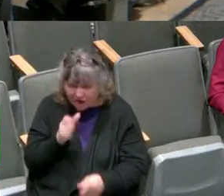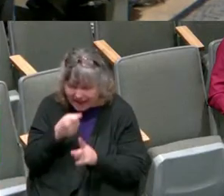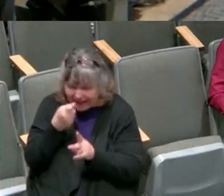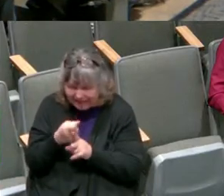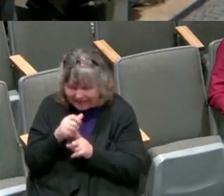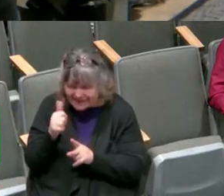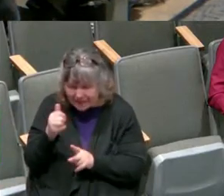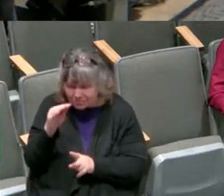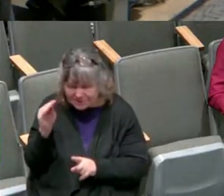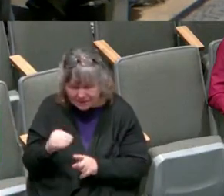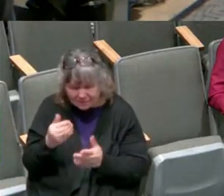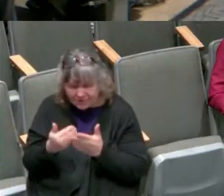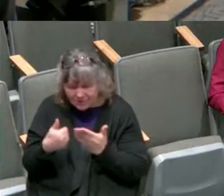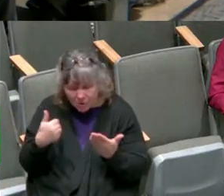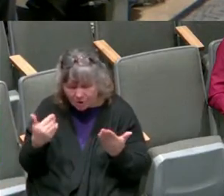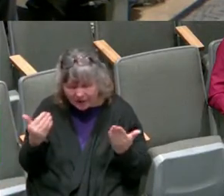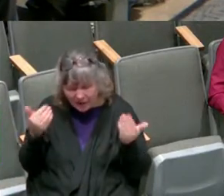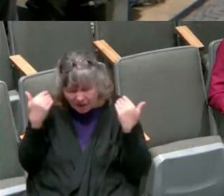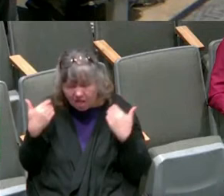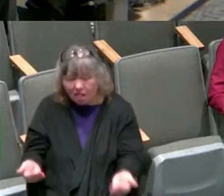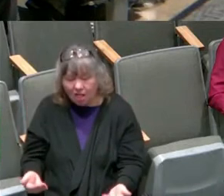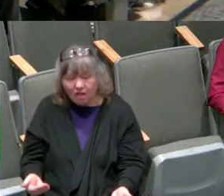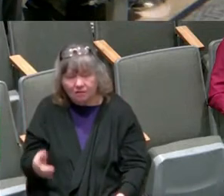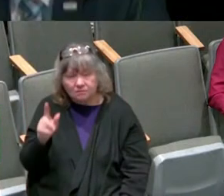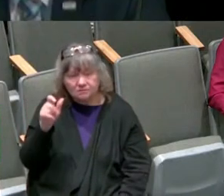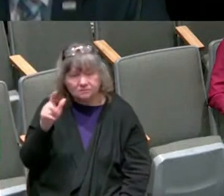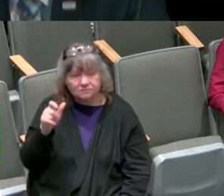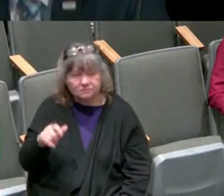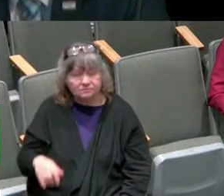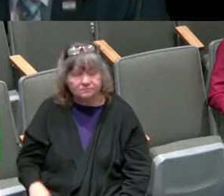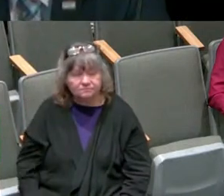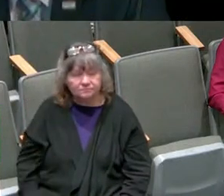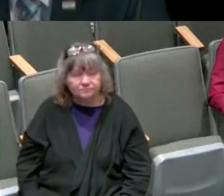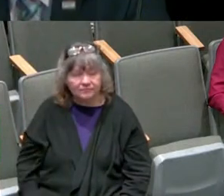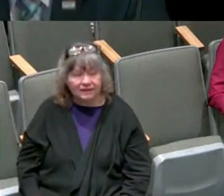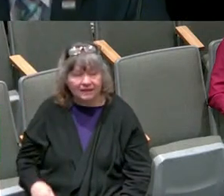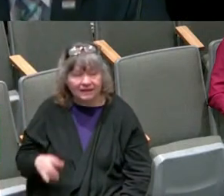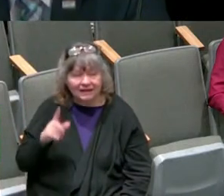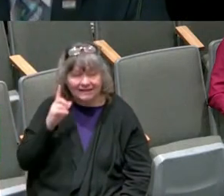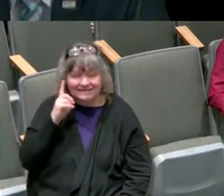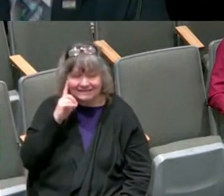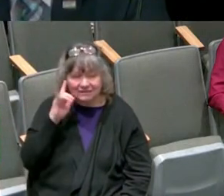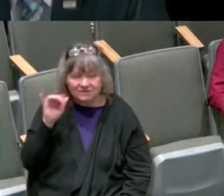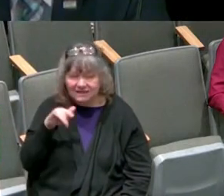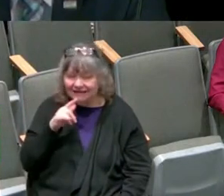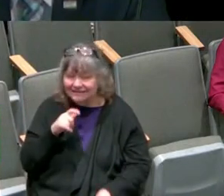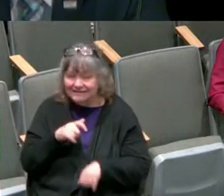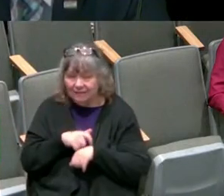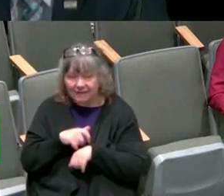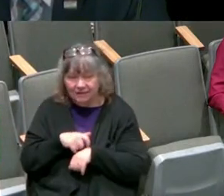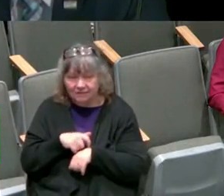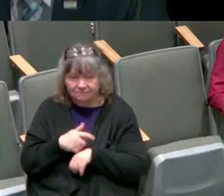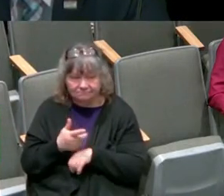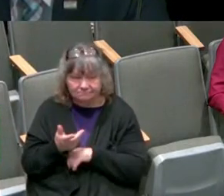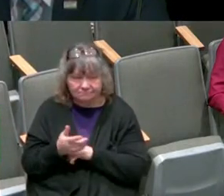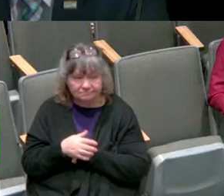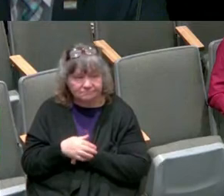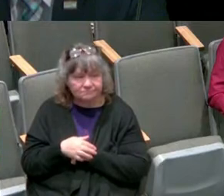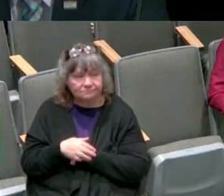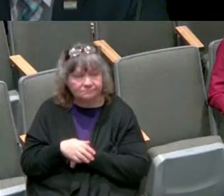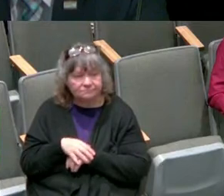first before you you propose something it just sounds like the timing is is such that